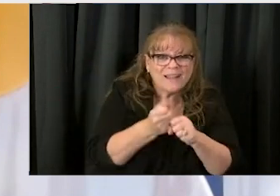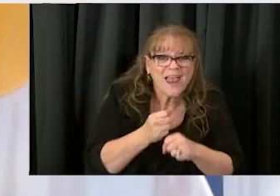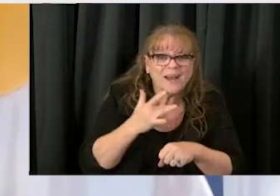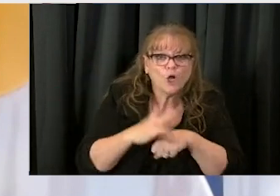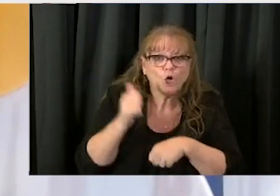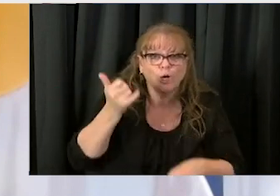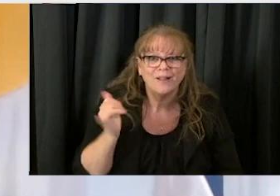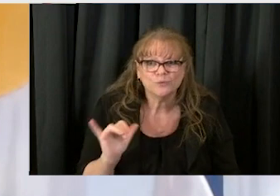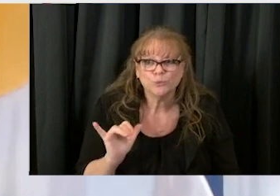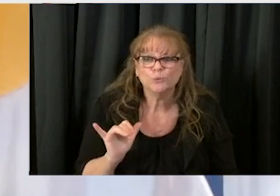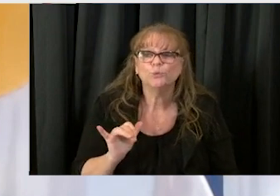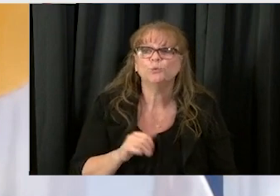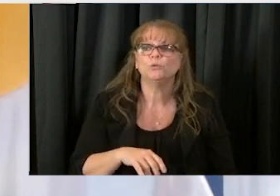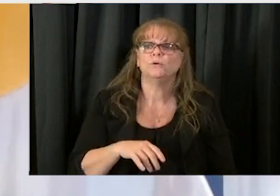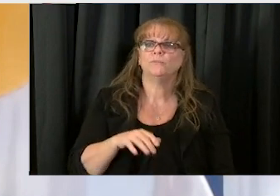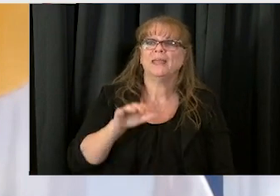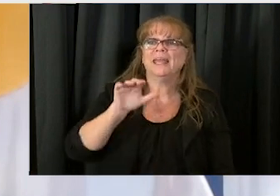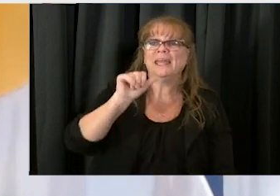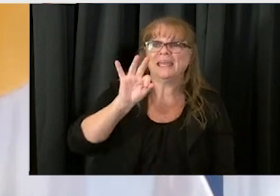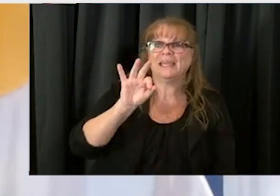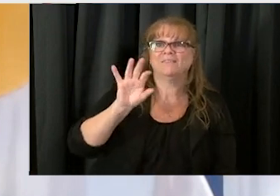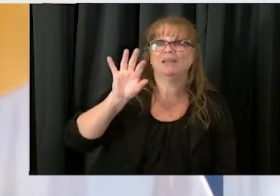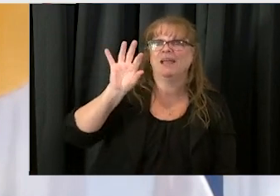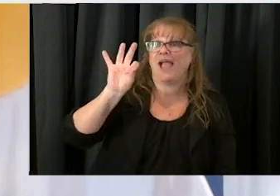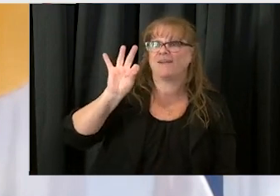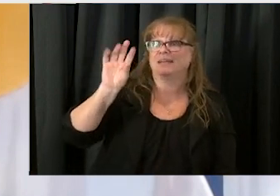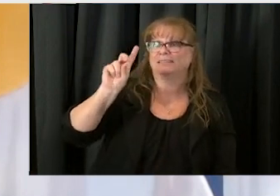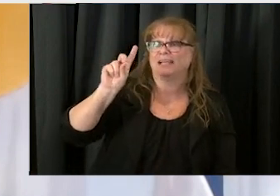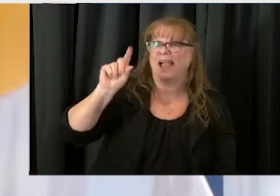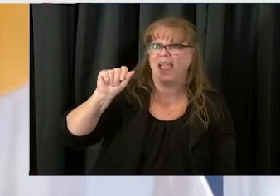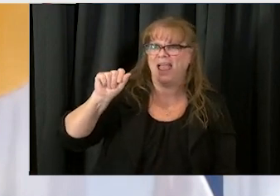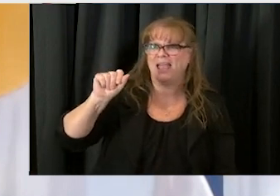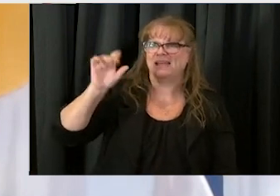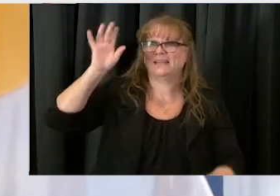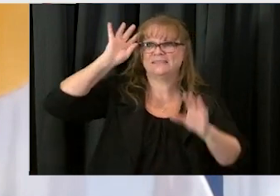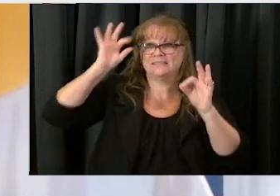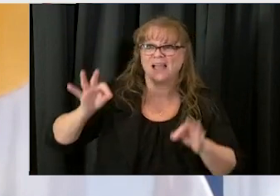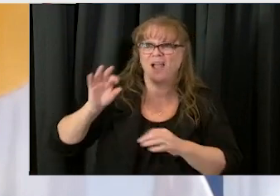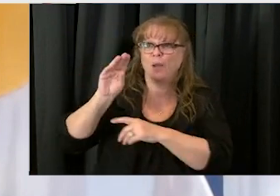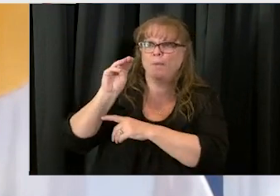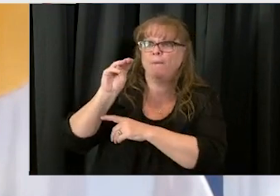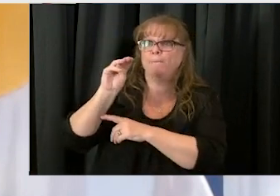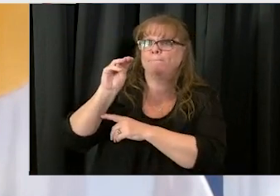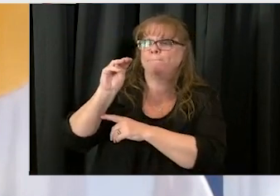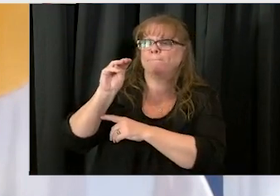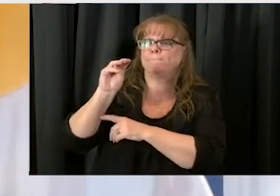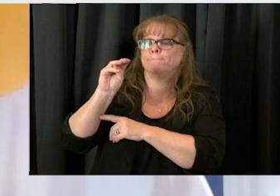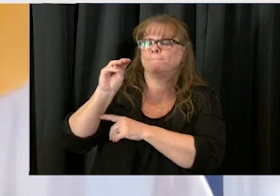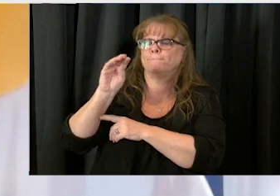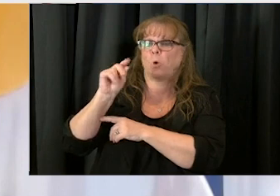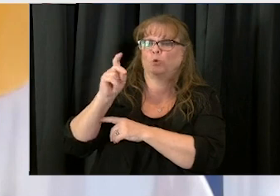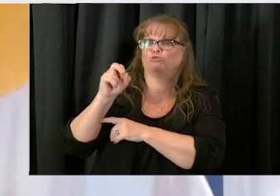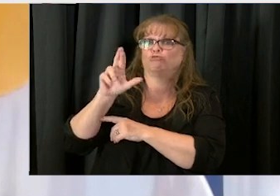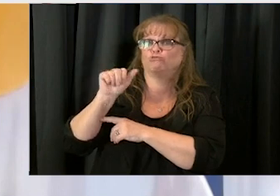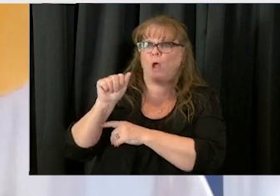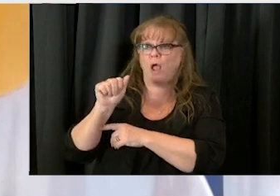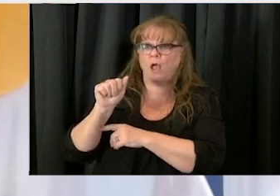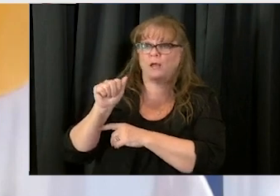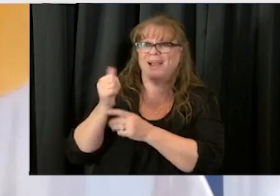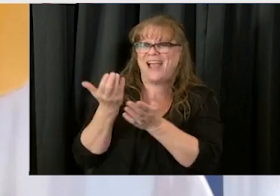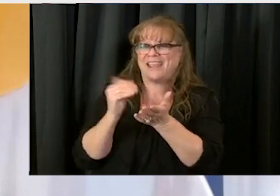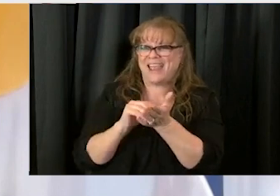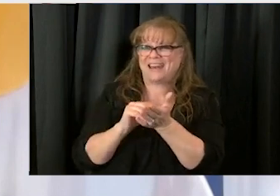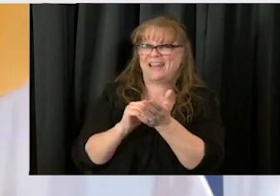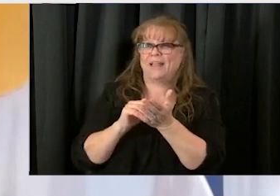and says the science shows that we can give half the dose and it is just as effective for people that are 21 to 55